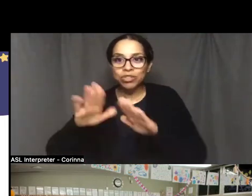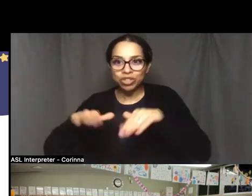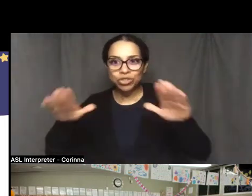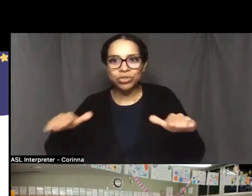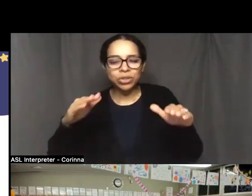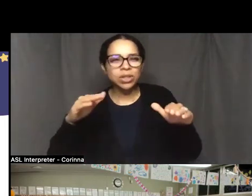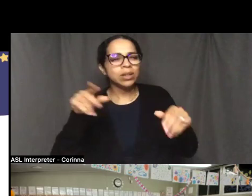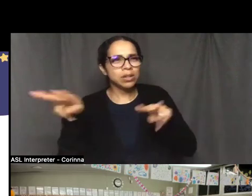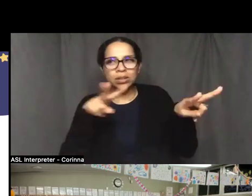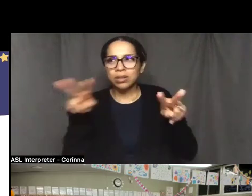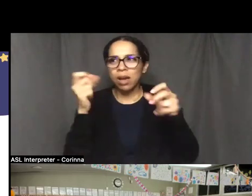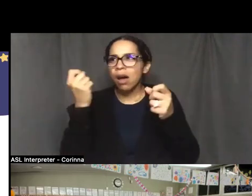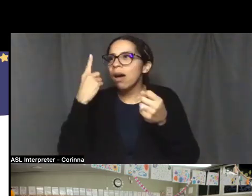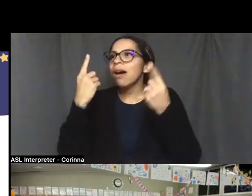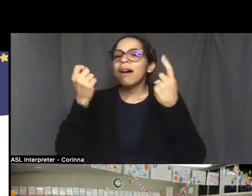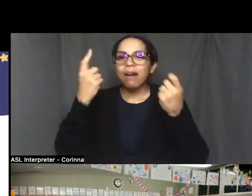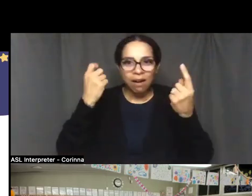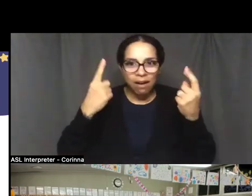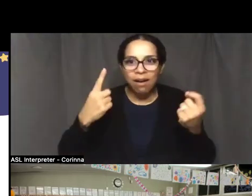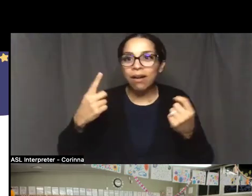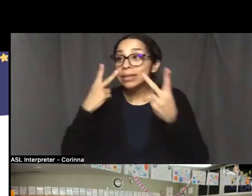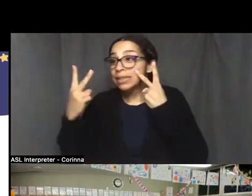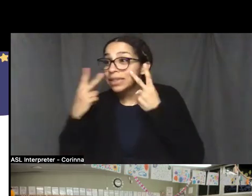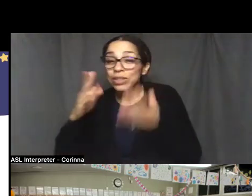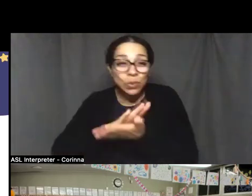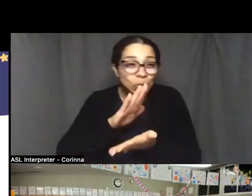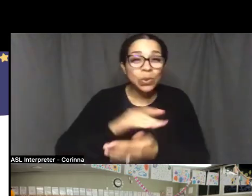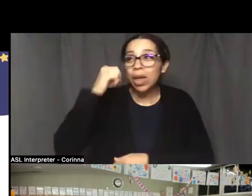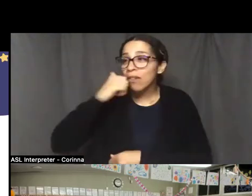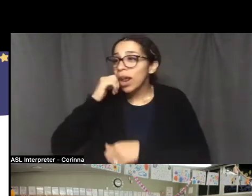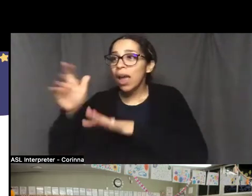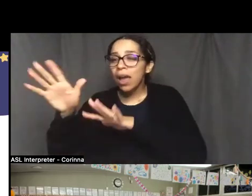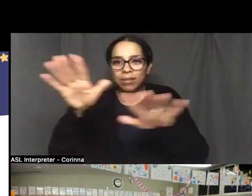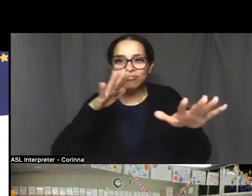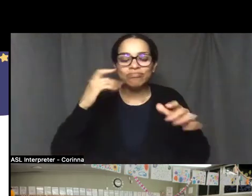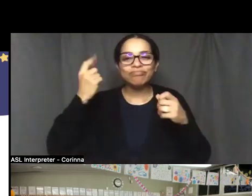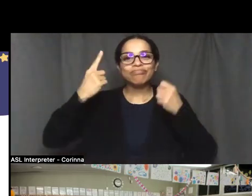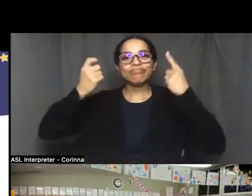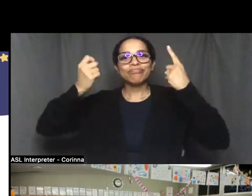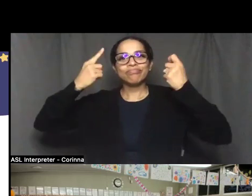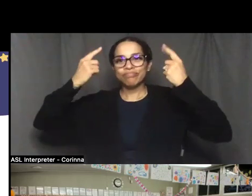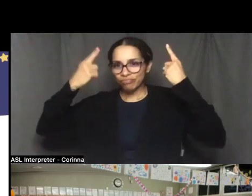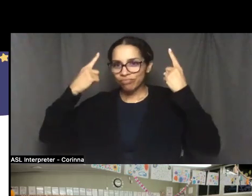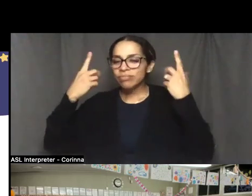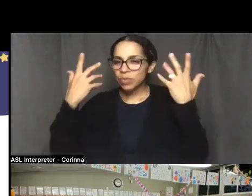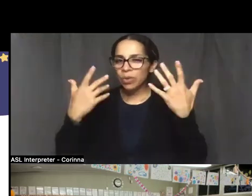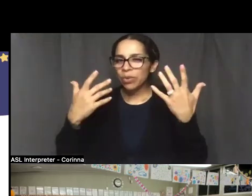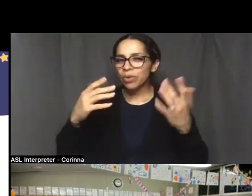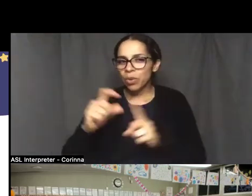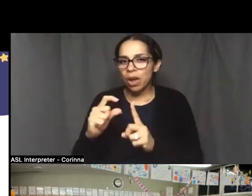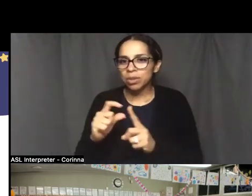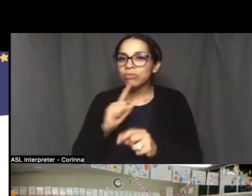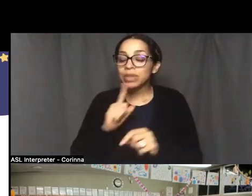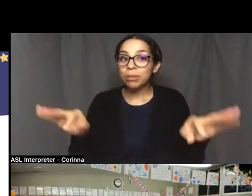at school and just the things that they encounter in their lives as well. So vocabulary is really important. And we are working